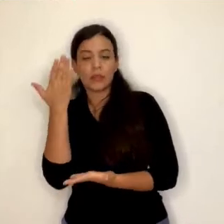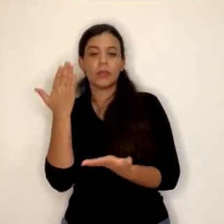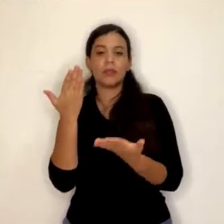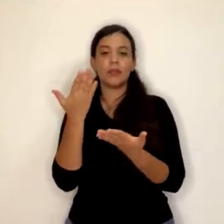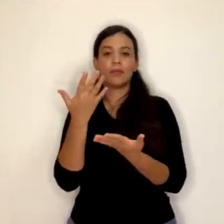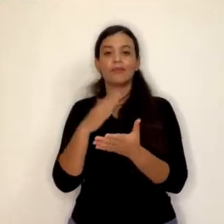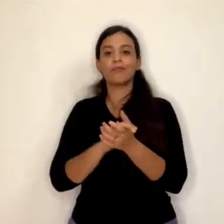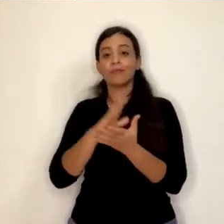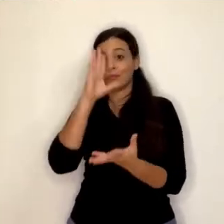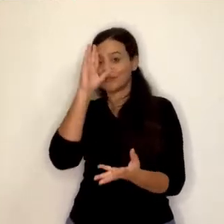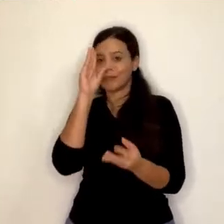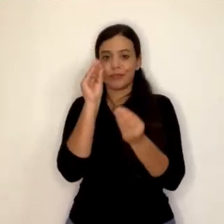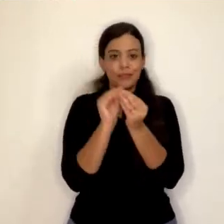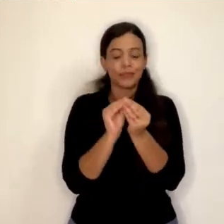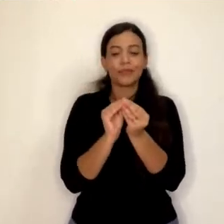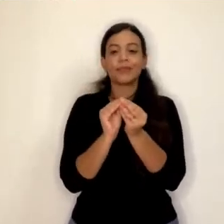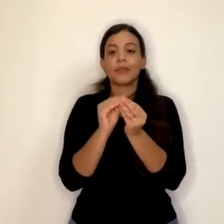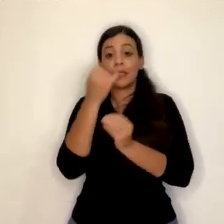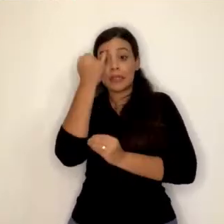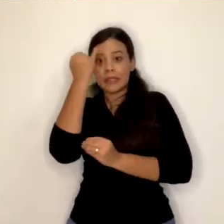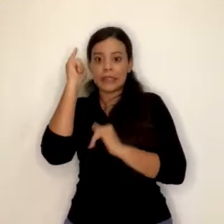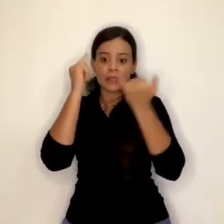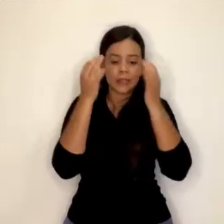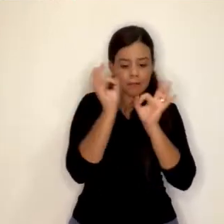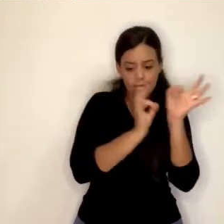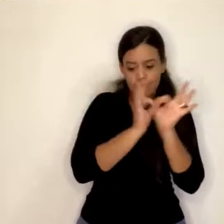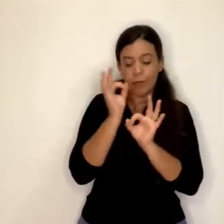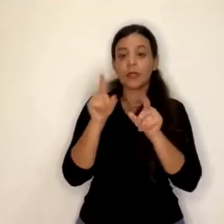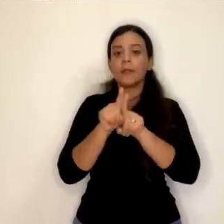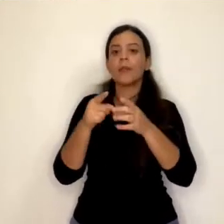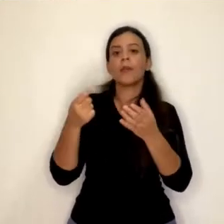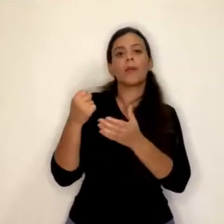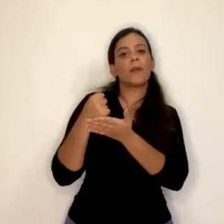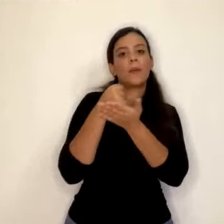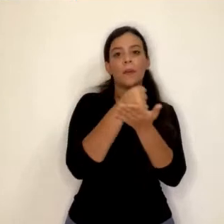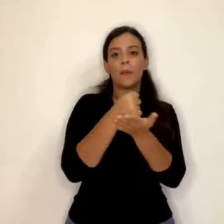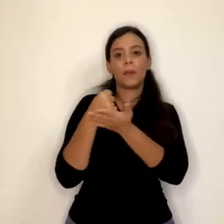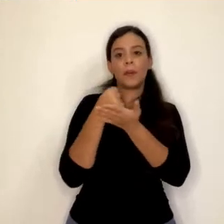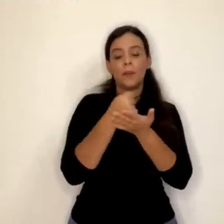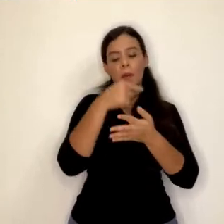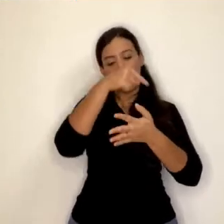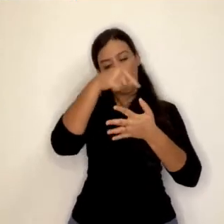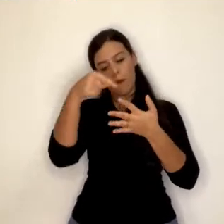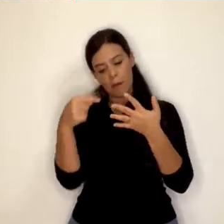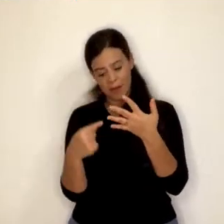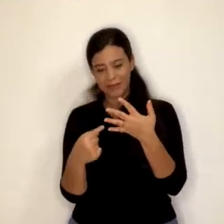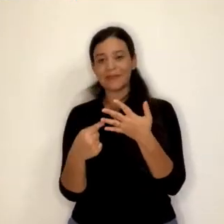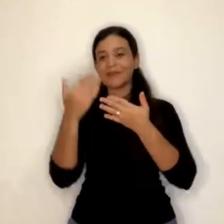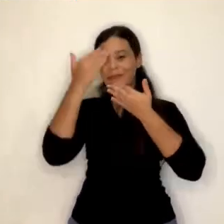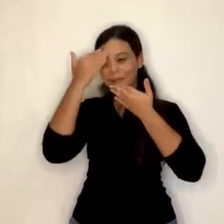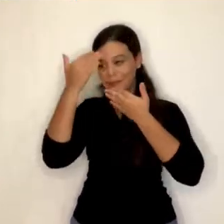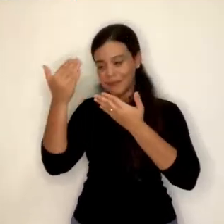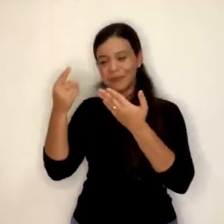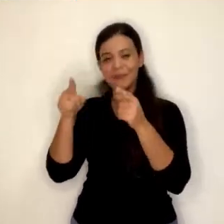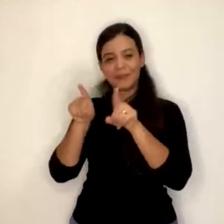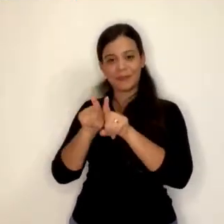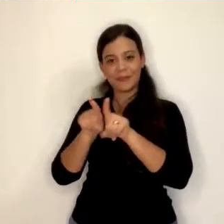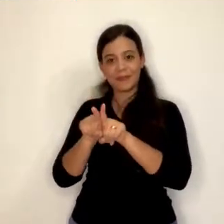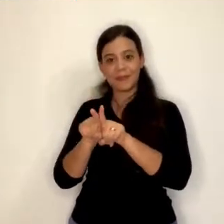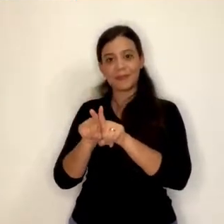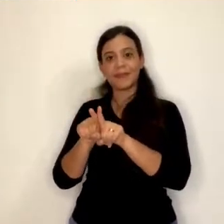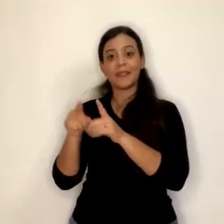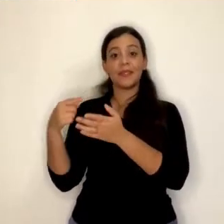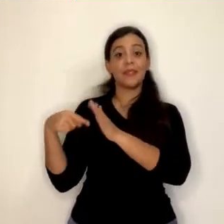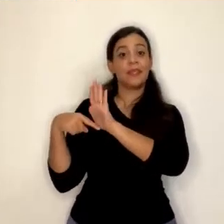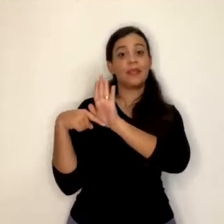understood our messages, and all the sponsors that have made